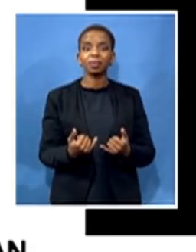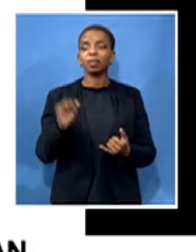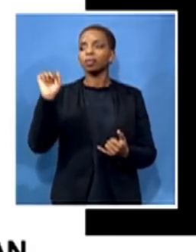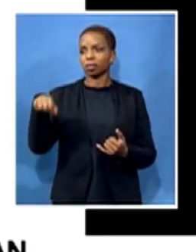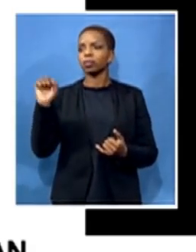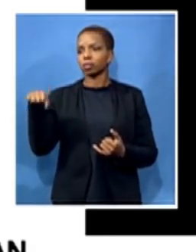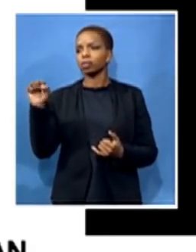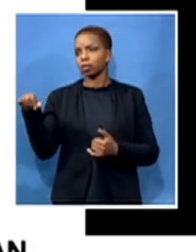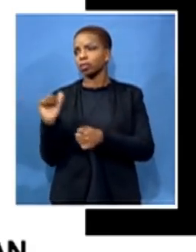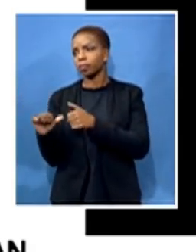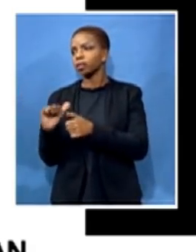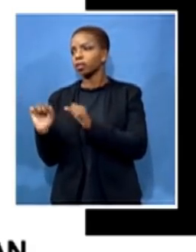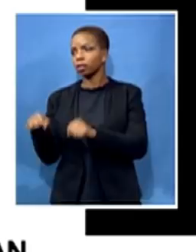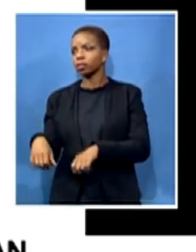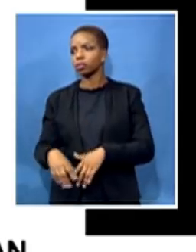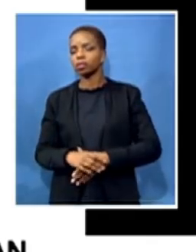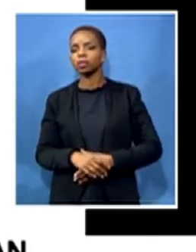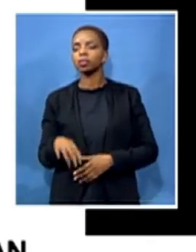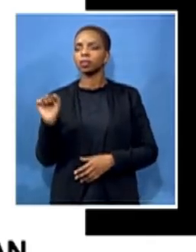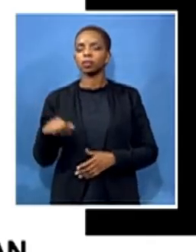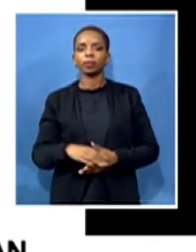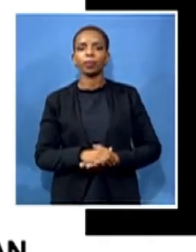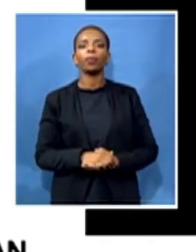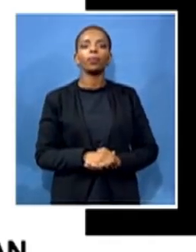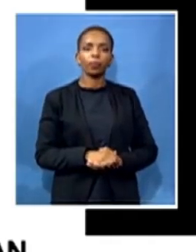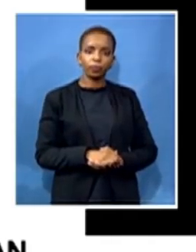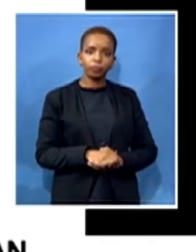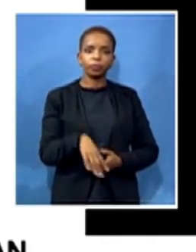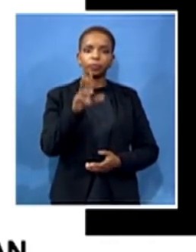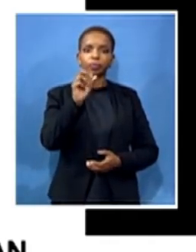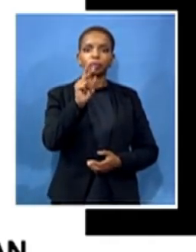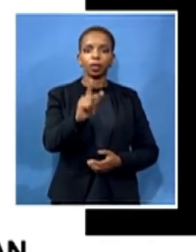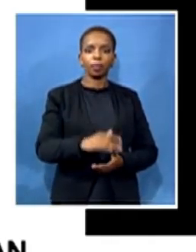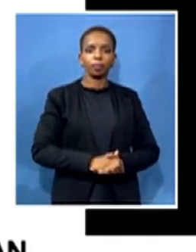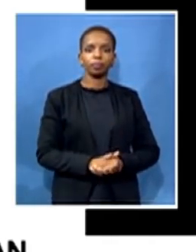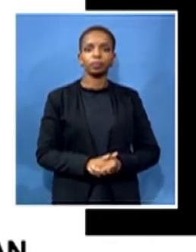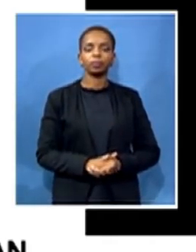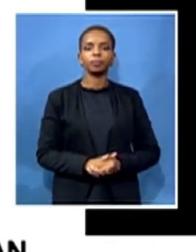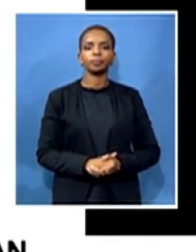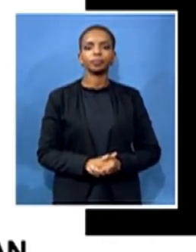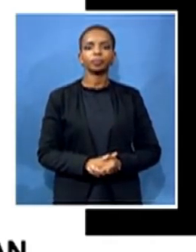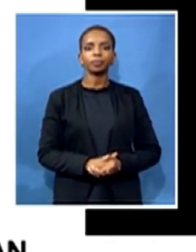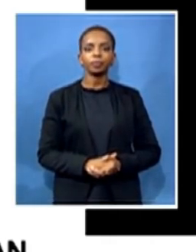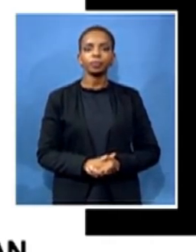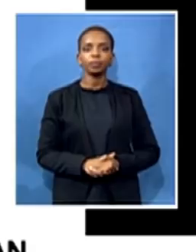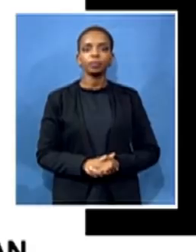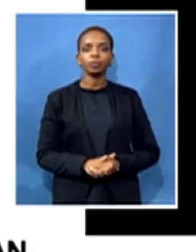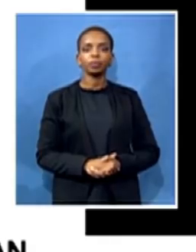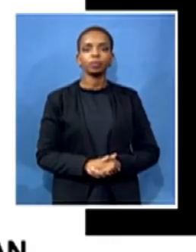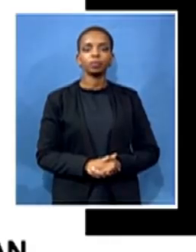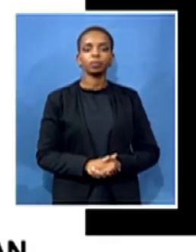It is better now. It's definitely better, so you can continue. Thank you. Thank you. I'm sorry about that.